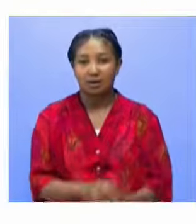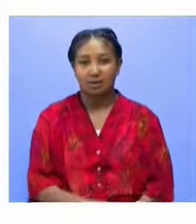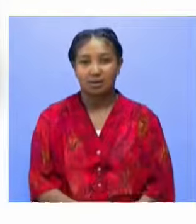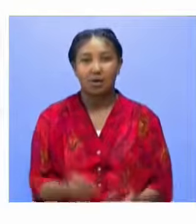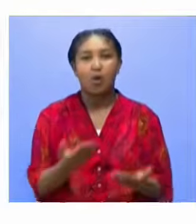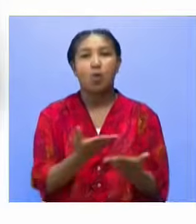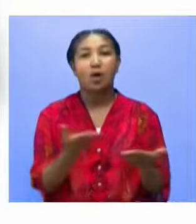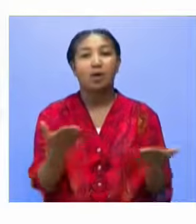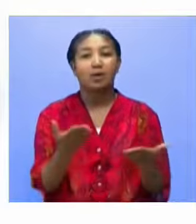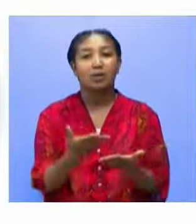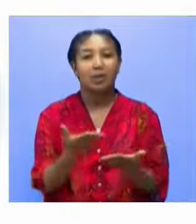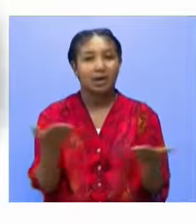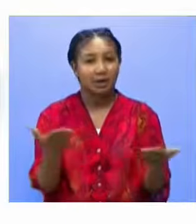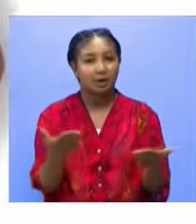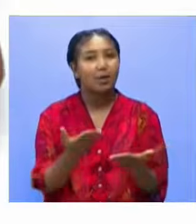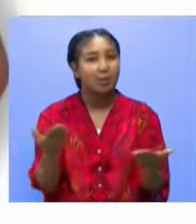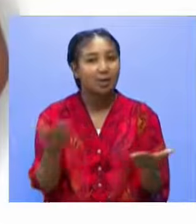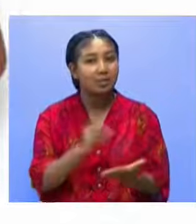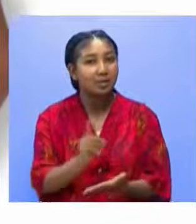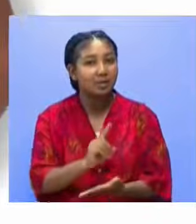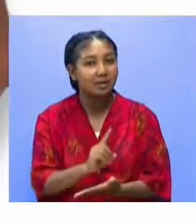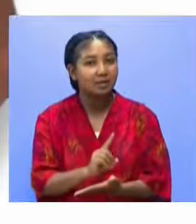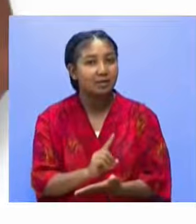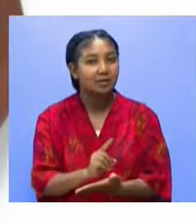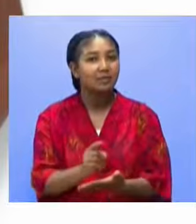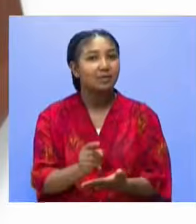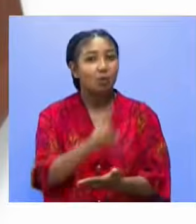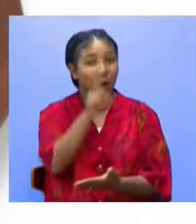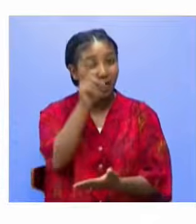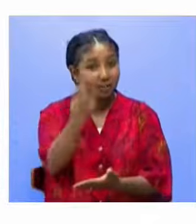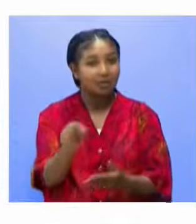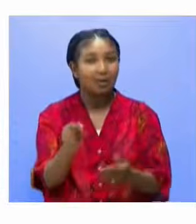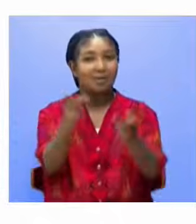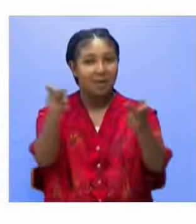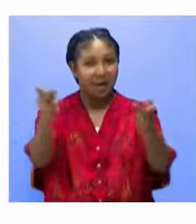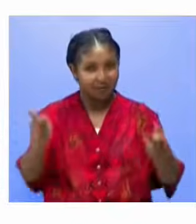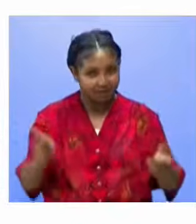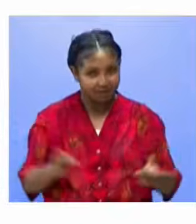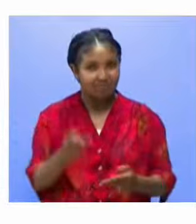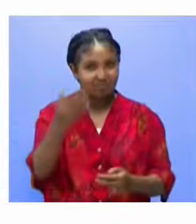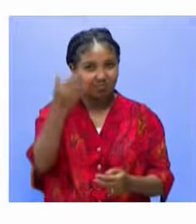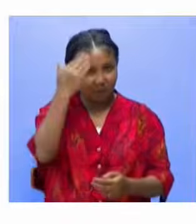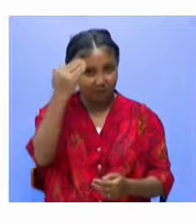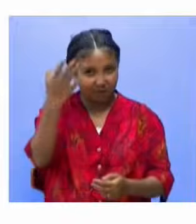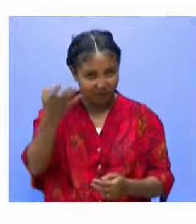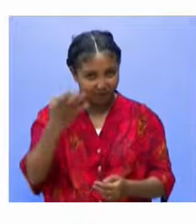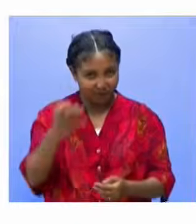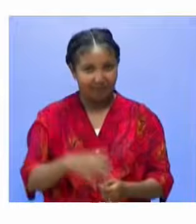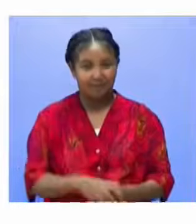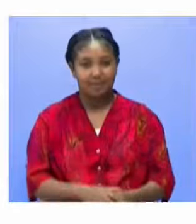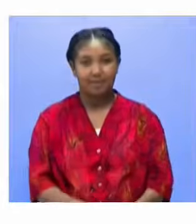Where can be used to ask for place.